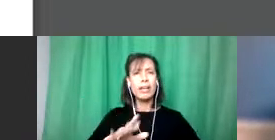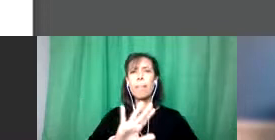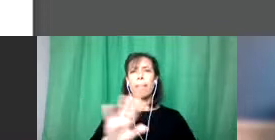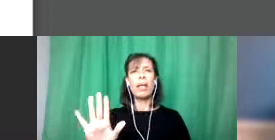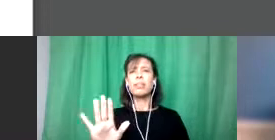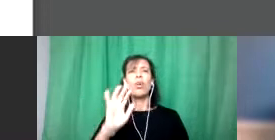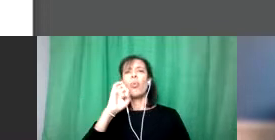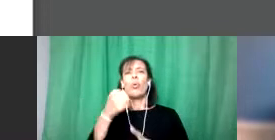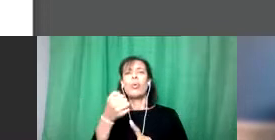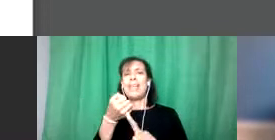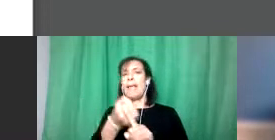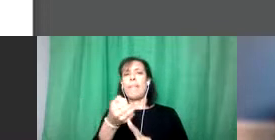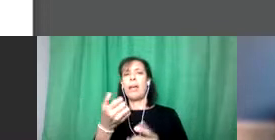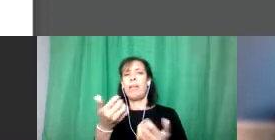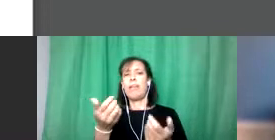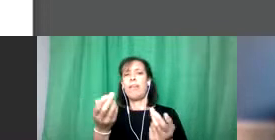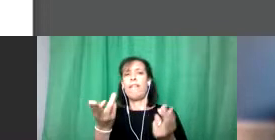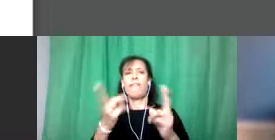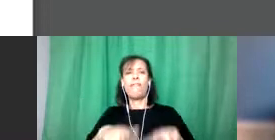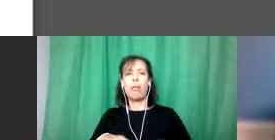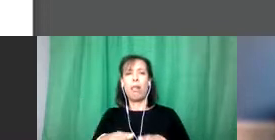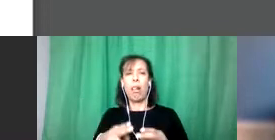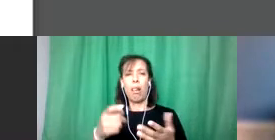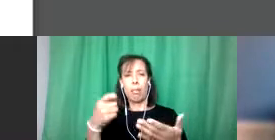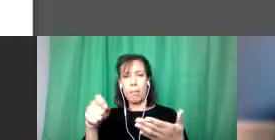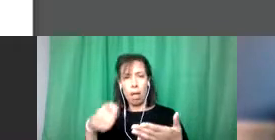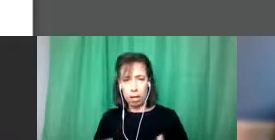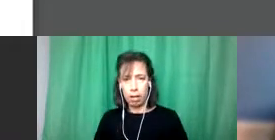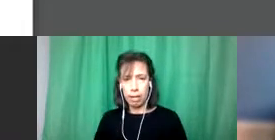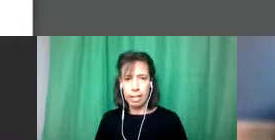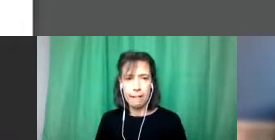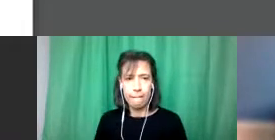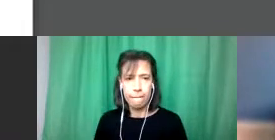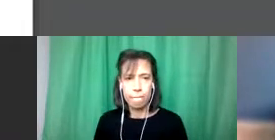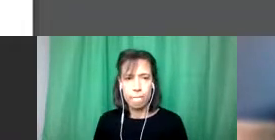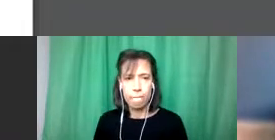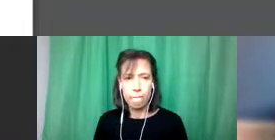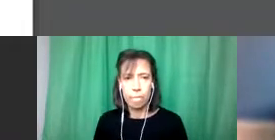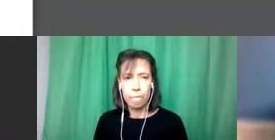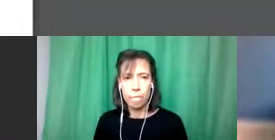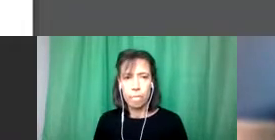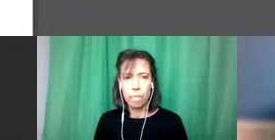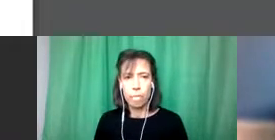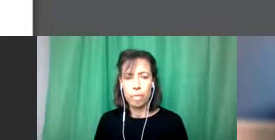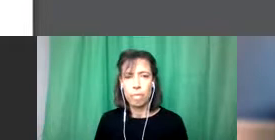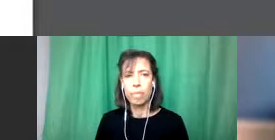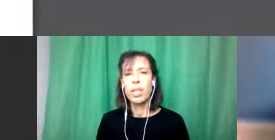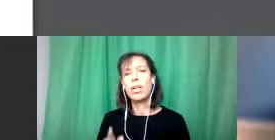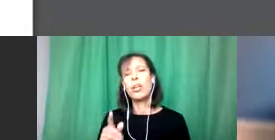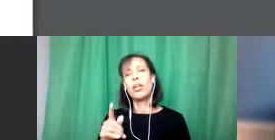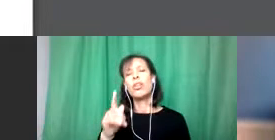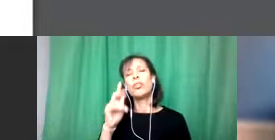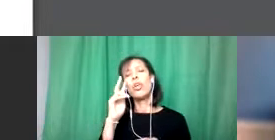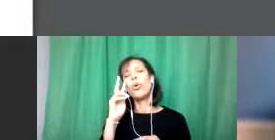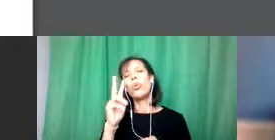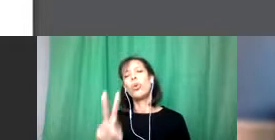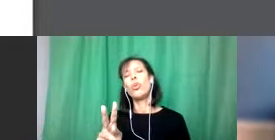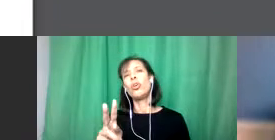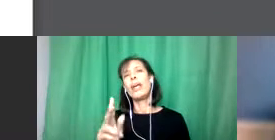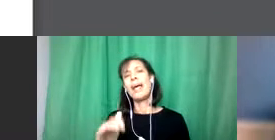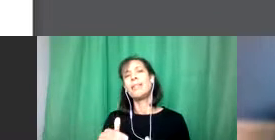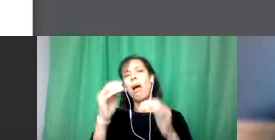mark. We will look at some high quality examples of assignments done for this